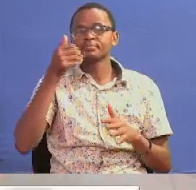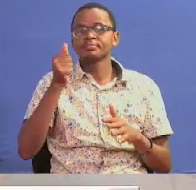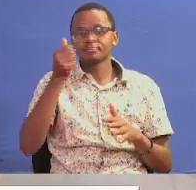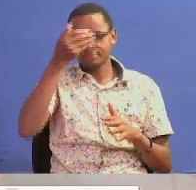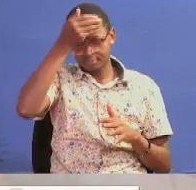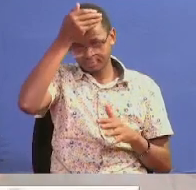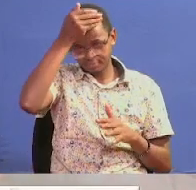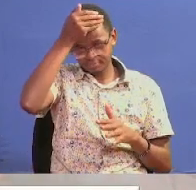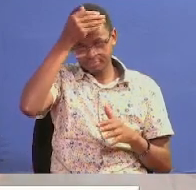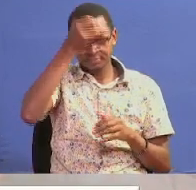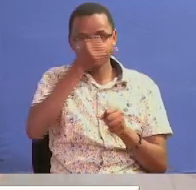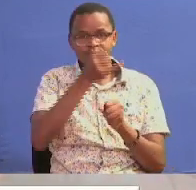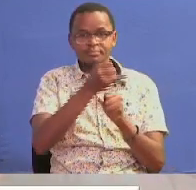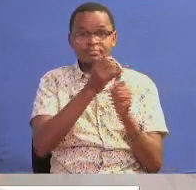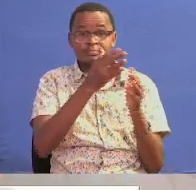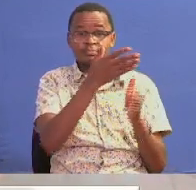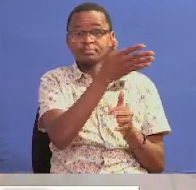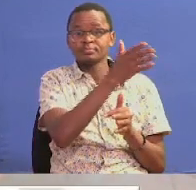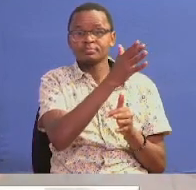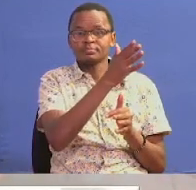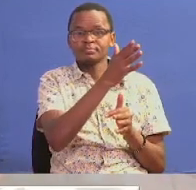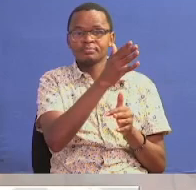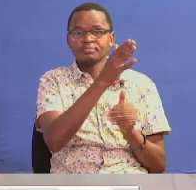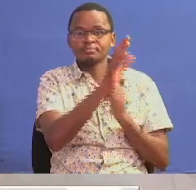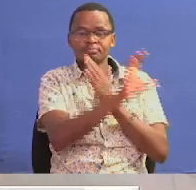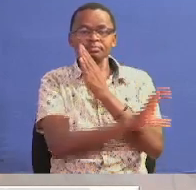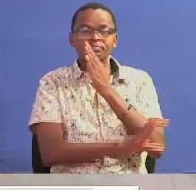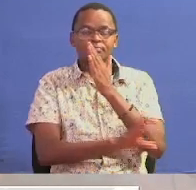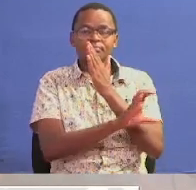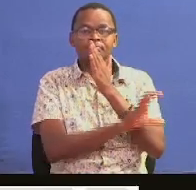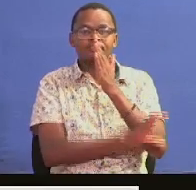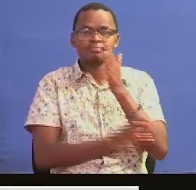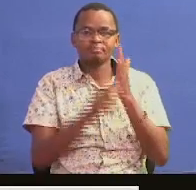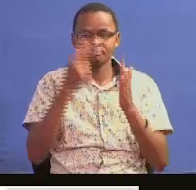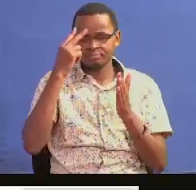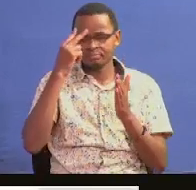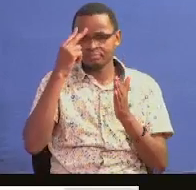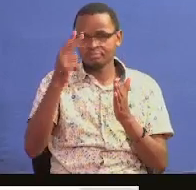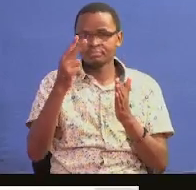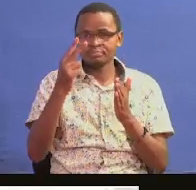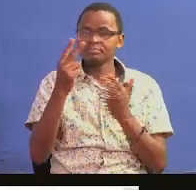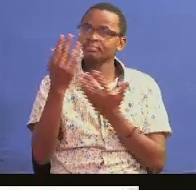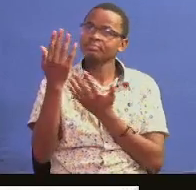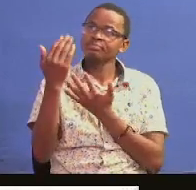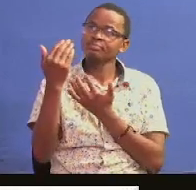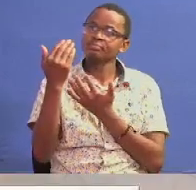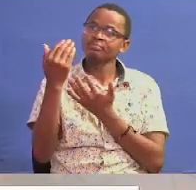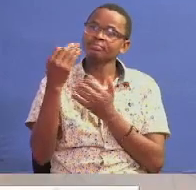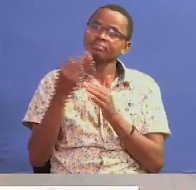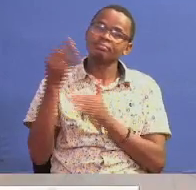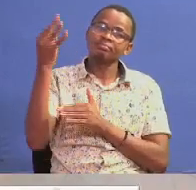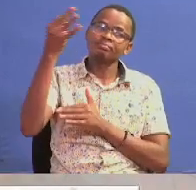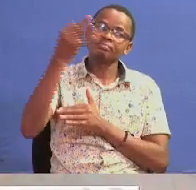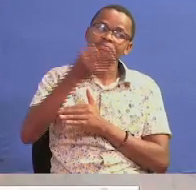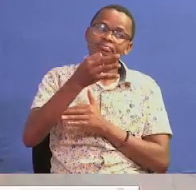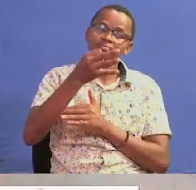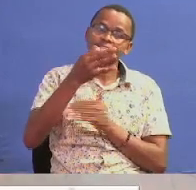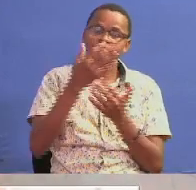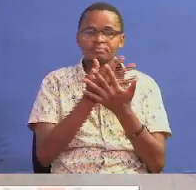best nursing professionals to those particular states. Do you see any hope in the future